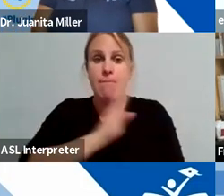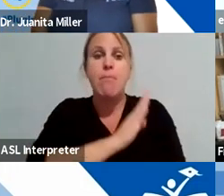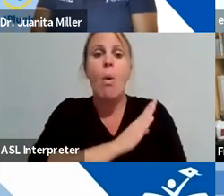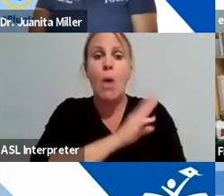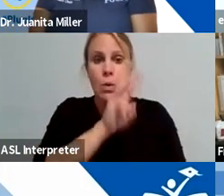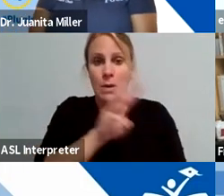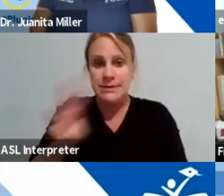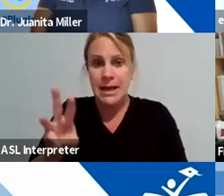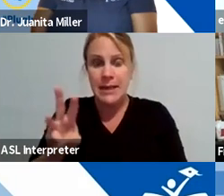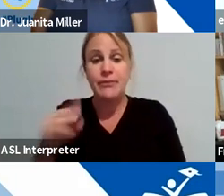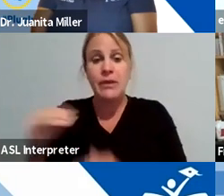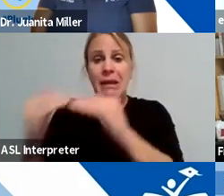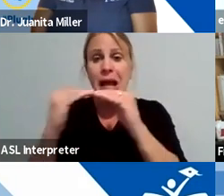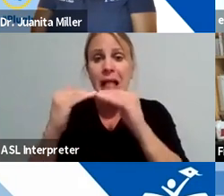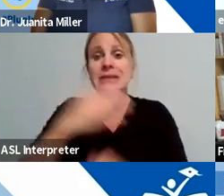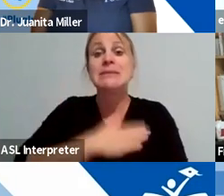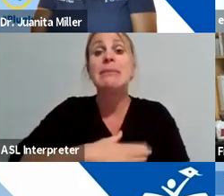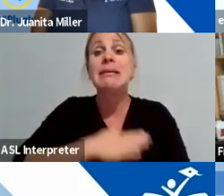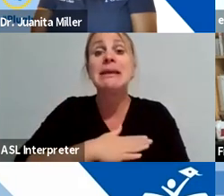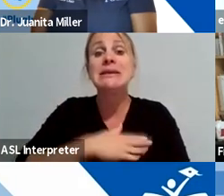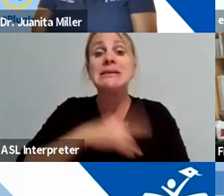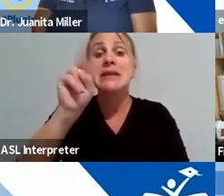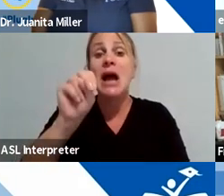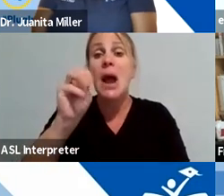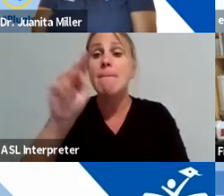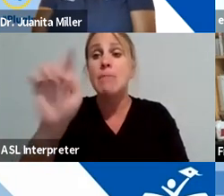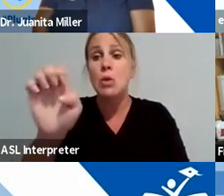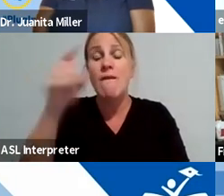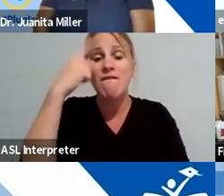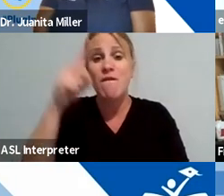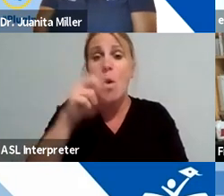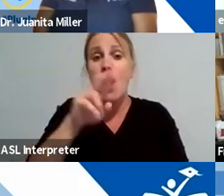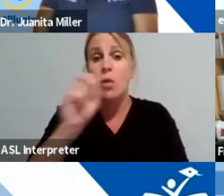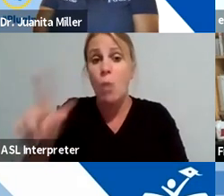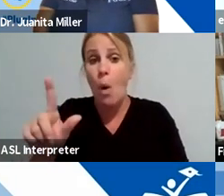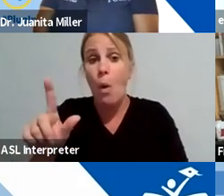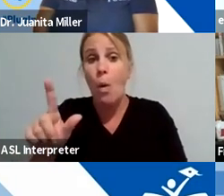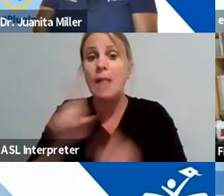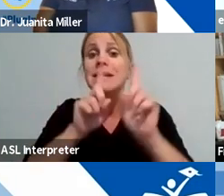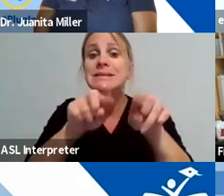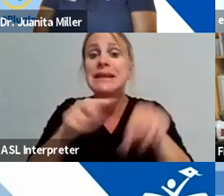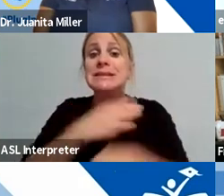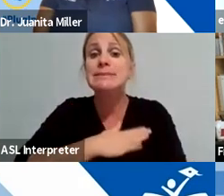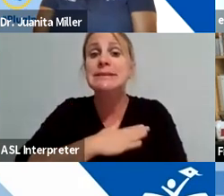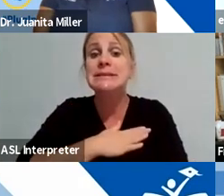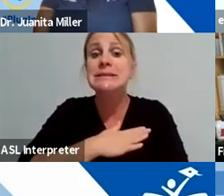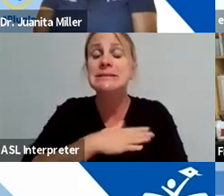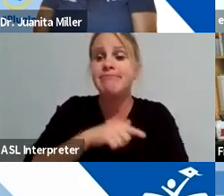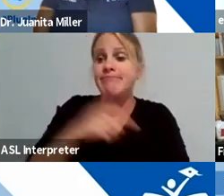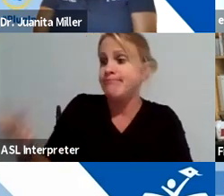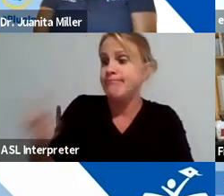Colleagues, please unmute your microphones for the calling of the roll. Ms. Berkeley, would you call the roll, please? Yes,